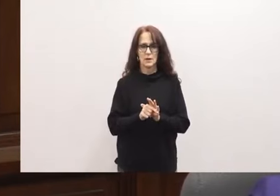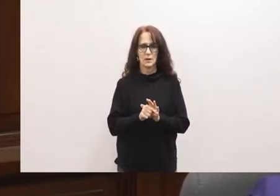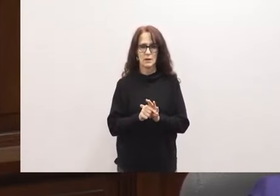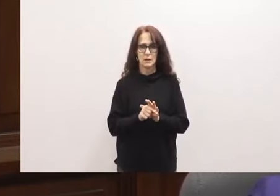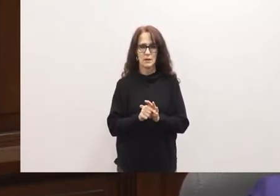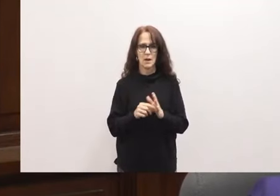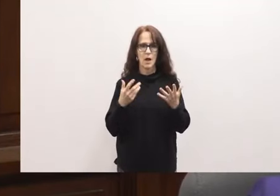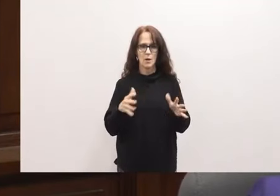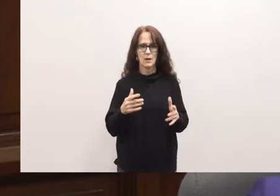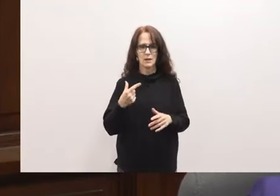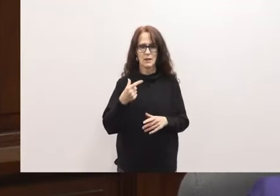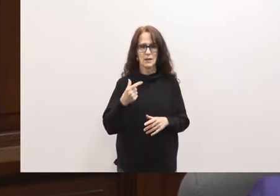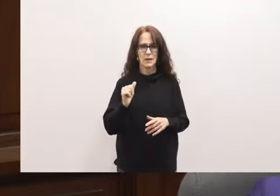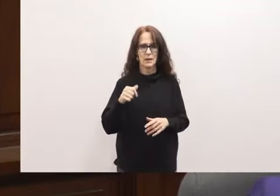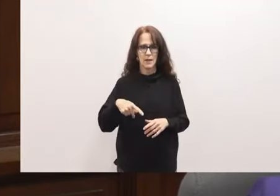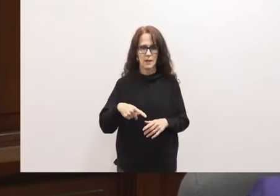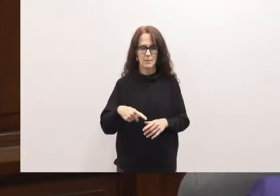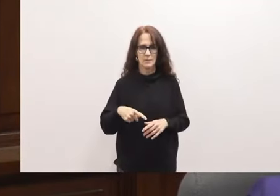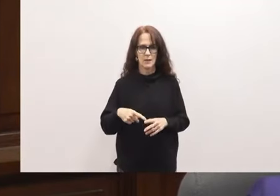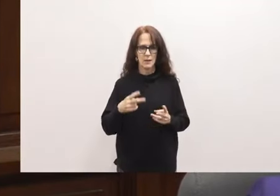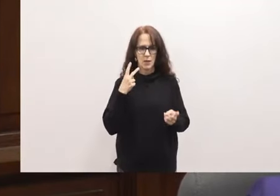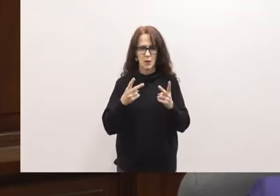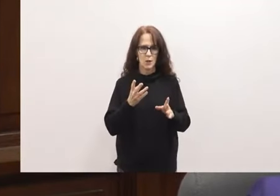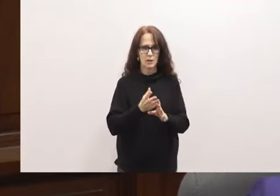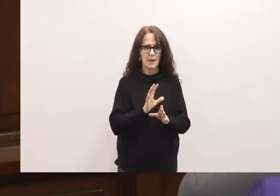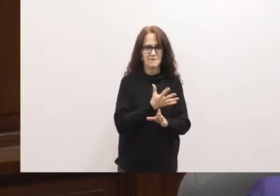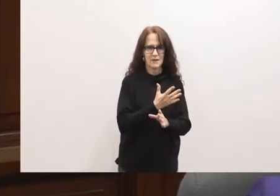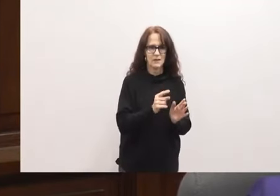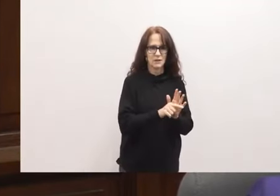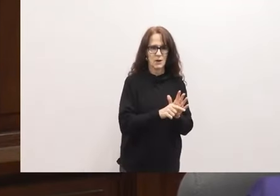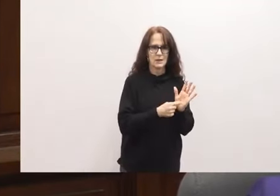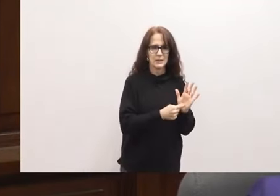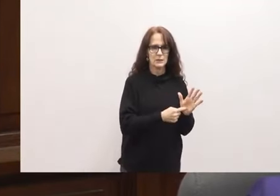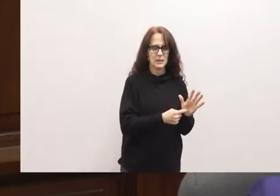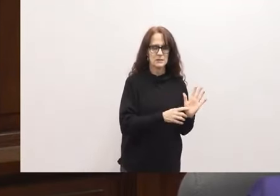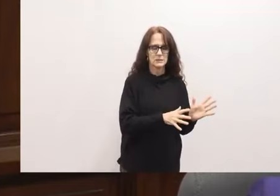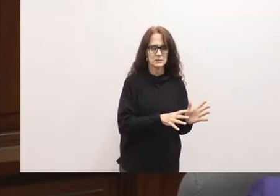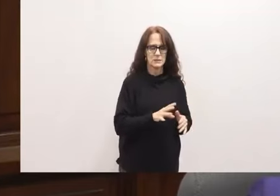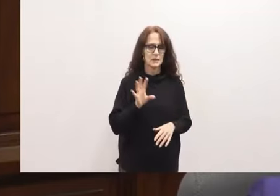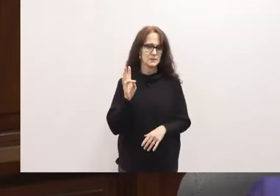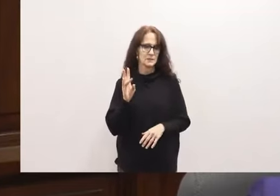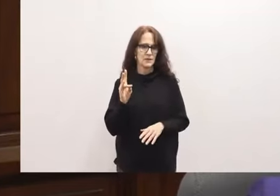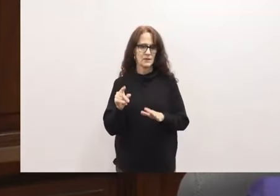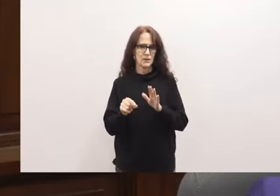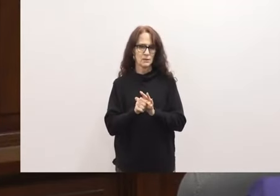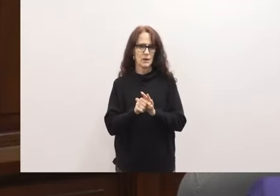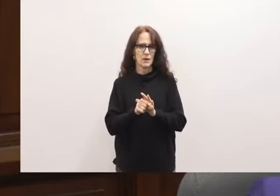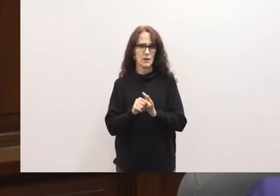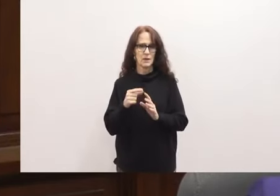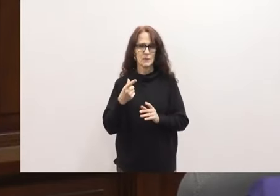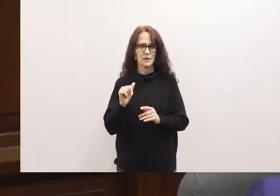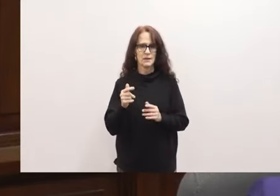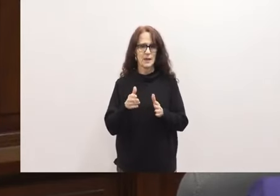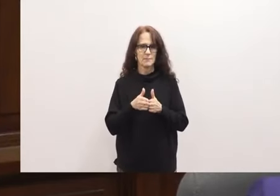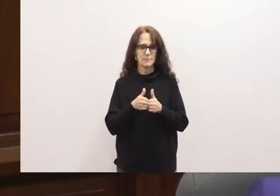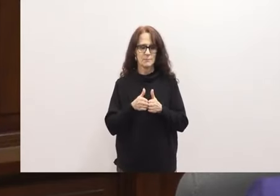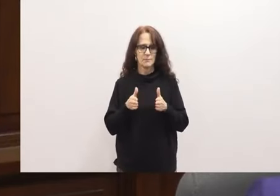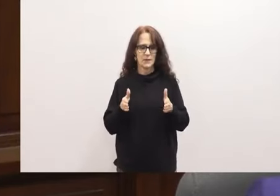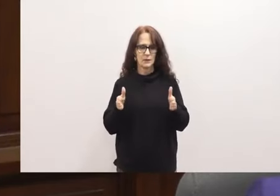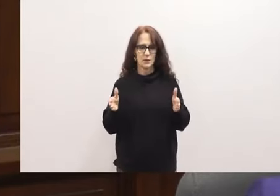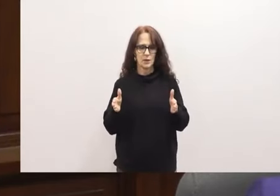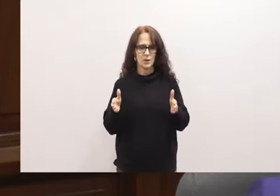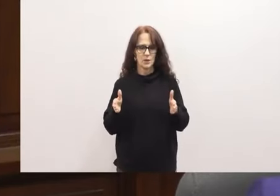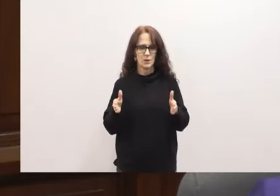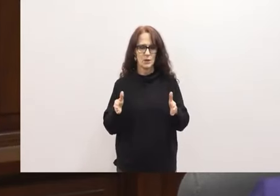a gap, right? And then we can go back and look at fifth grade indicators. And then in the seventh grade, the gap is widening. Again,